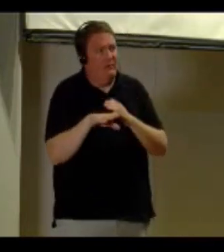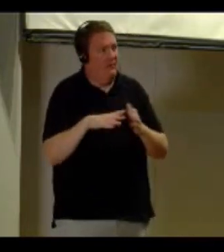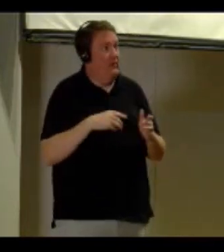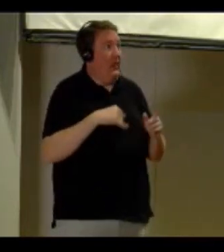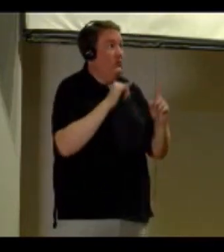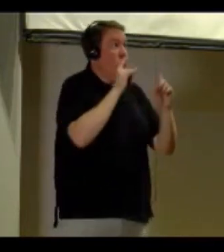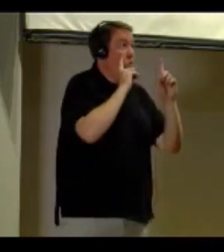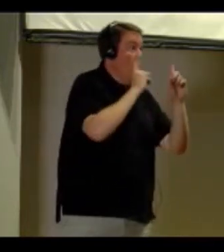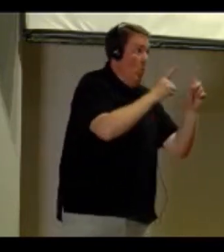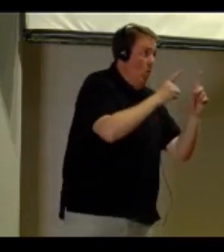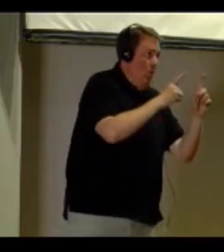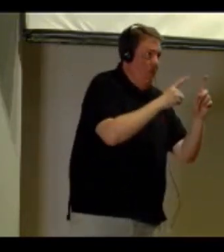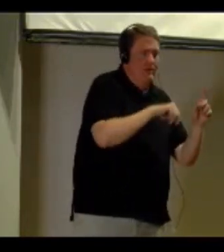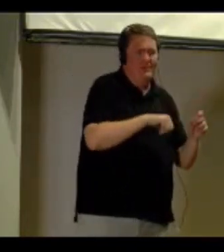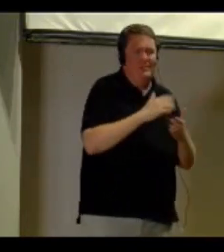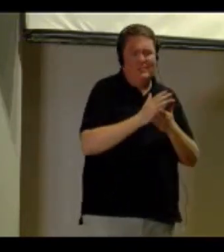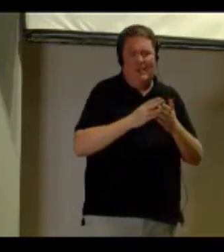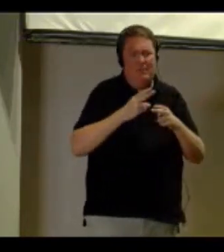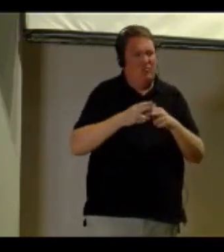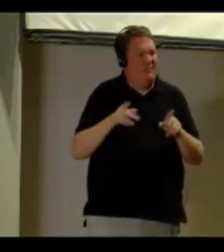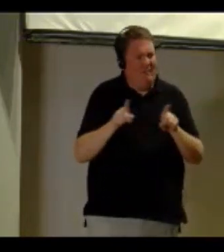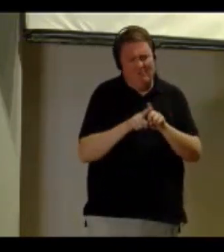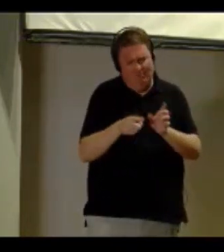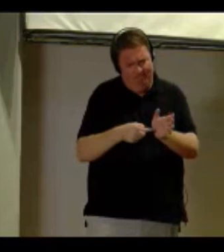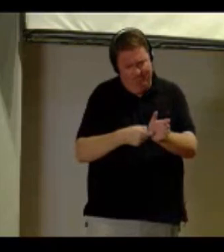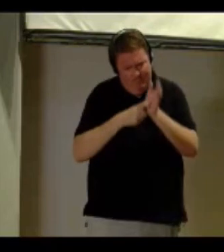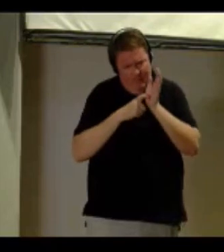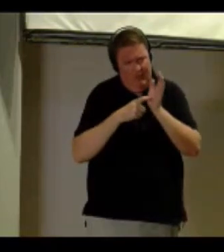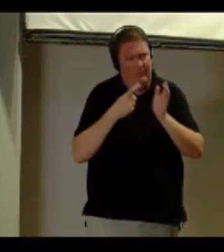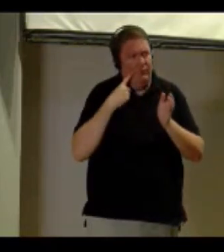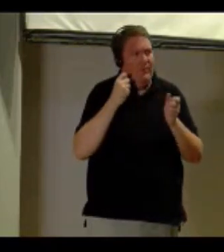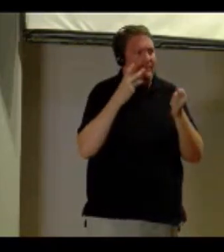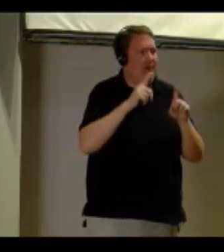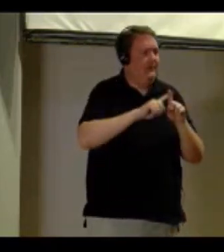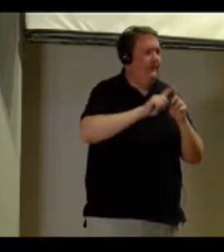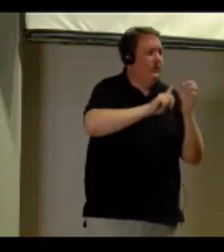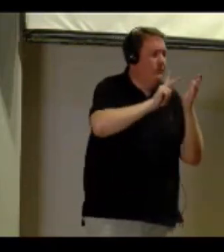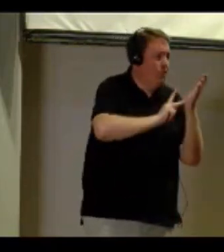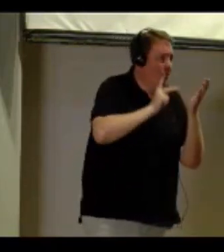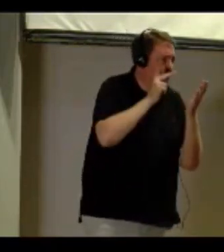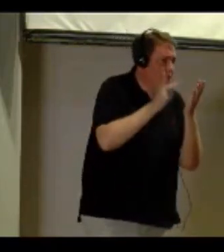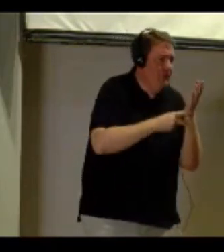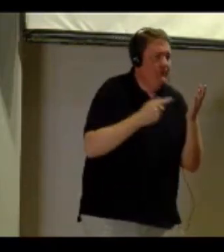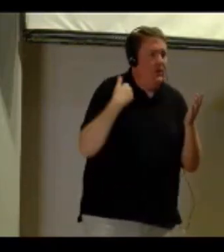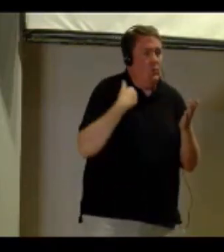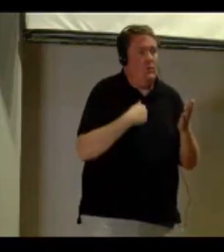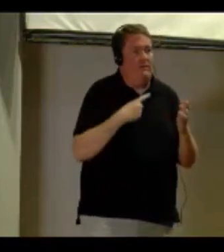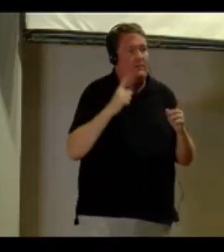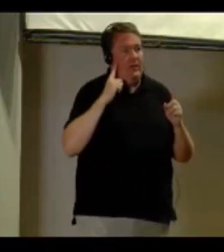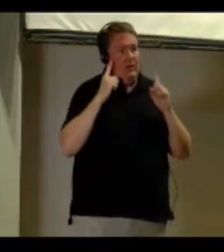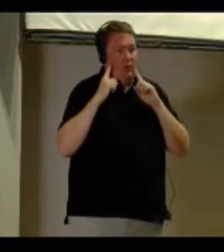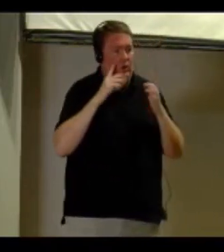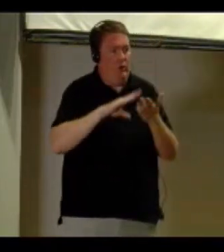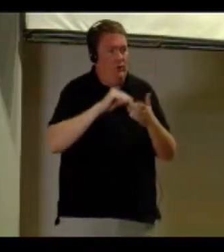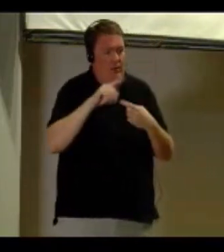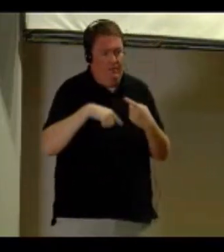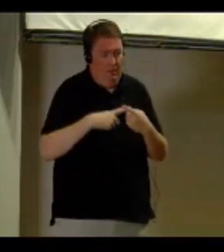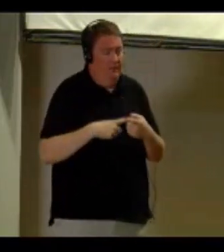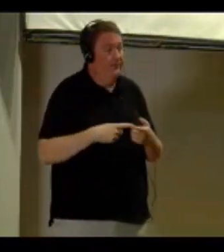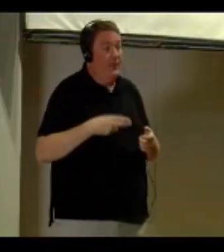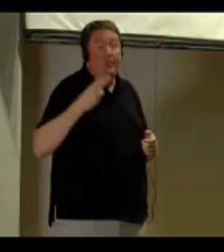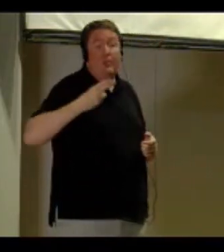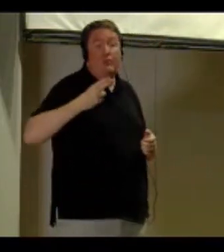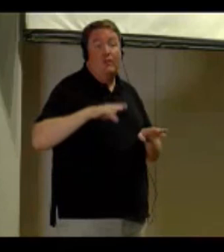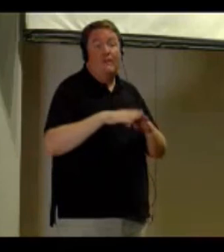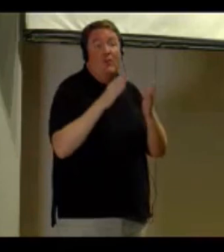imperative of the many projects and endeavors we've heard about. As many of you may know, the history of open